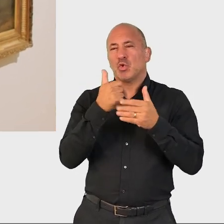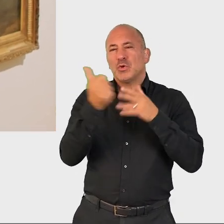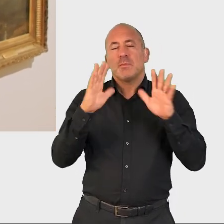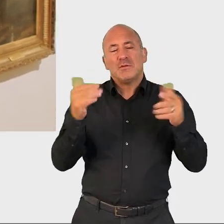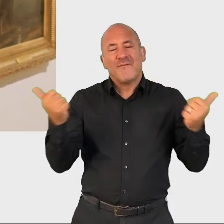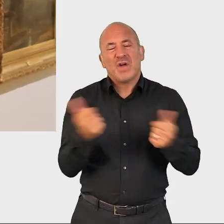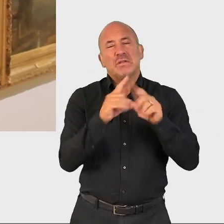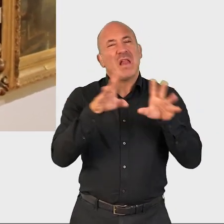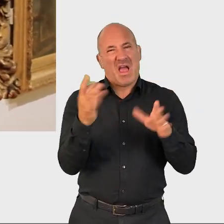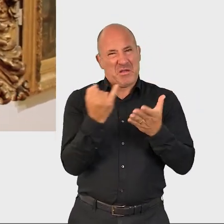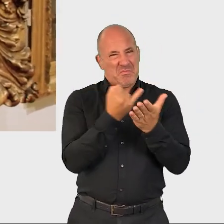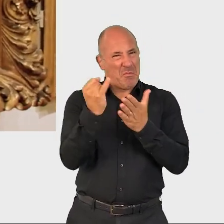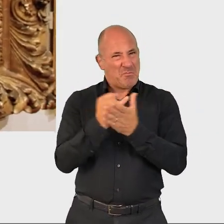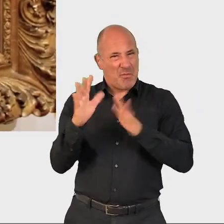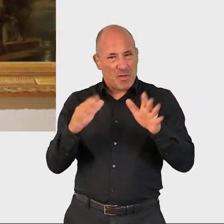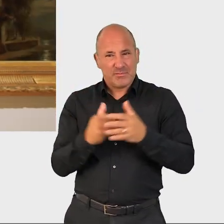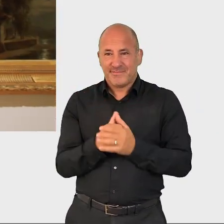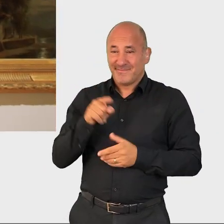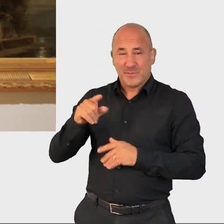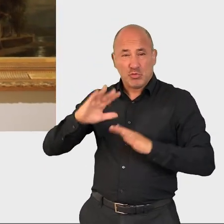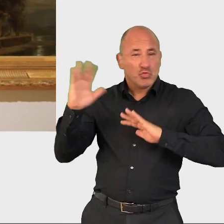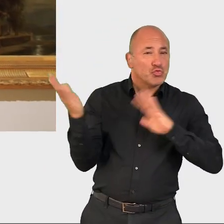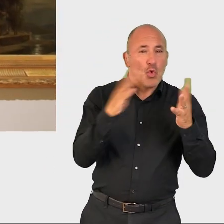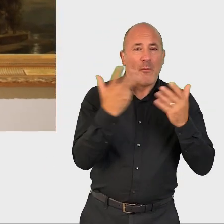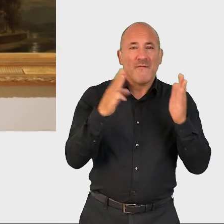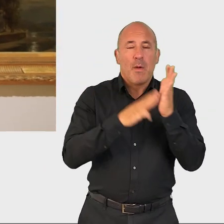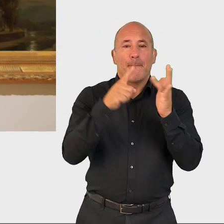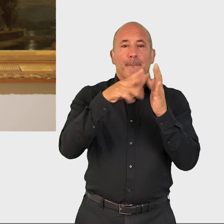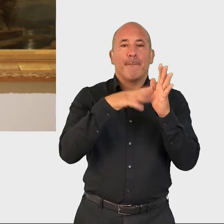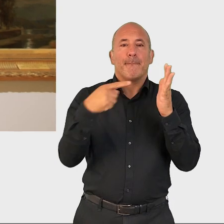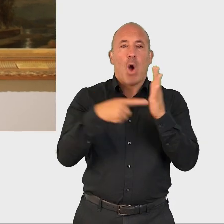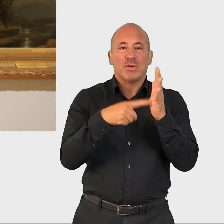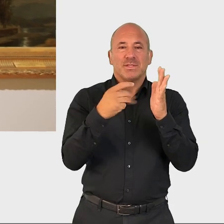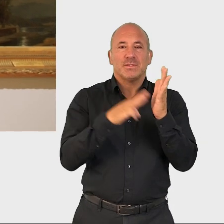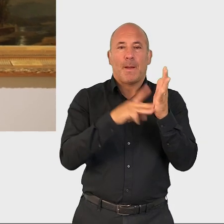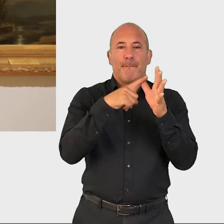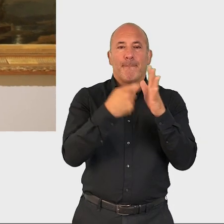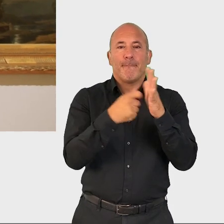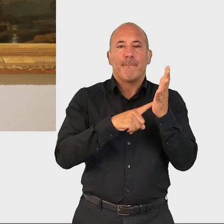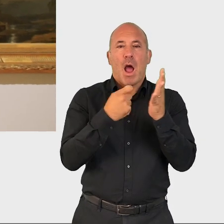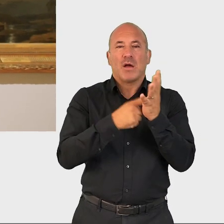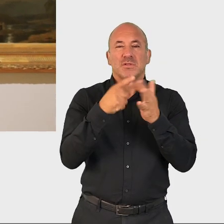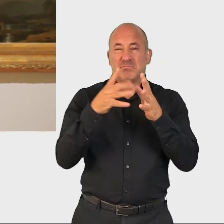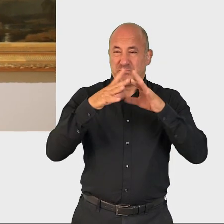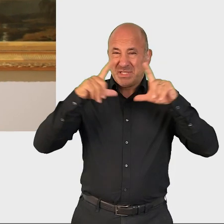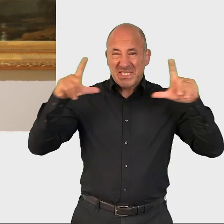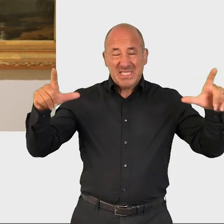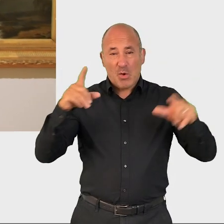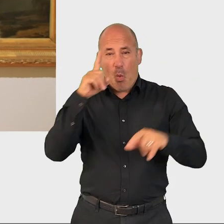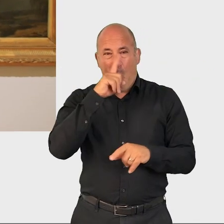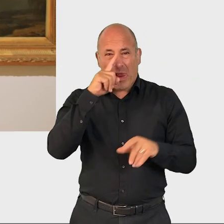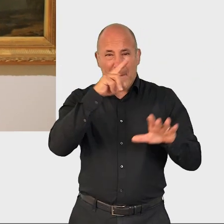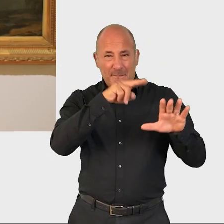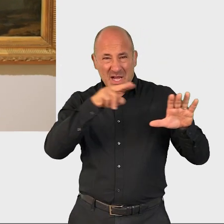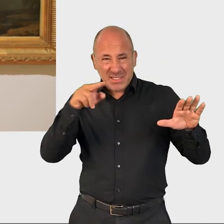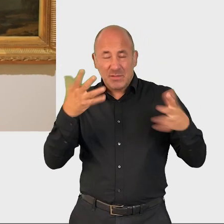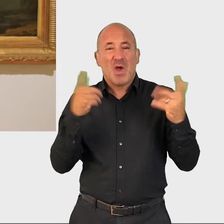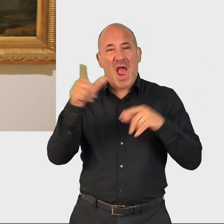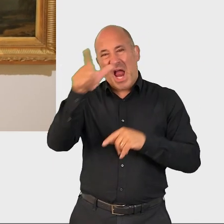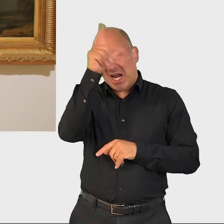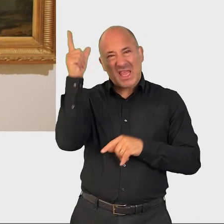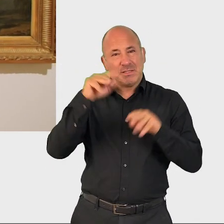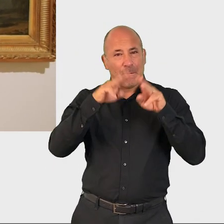recommended finished paintings. Storm over Montmartre, a large oil painting from Leeds Museums and